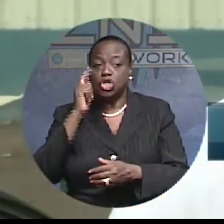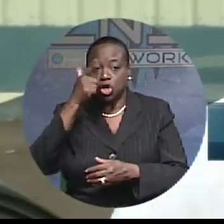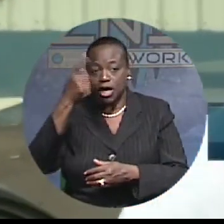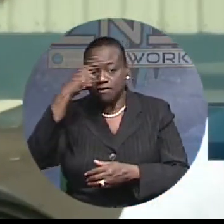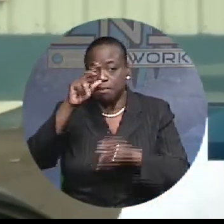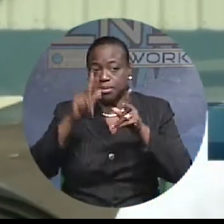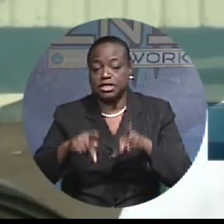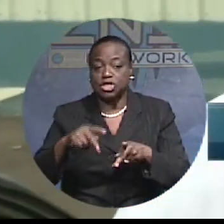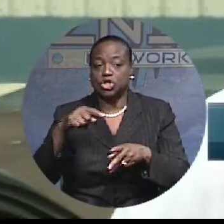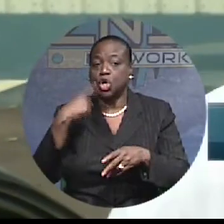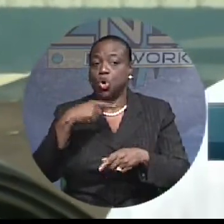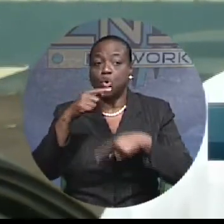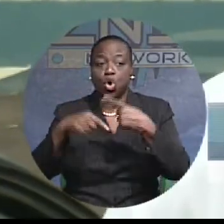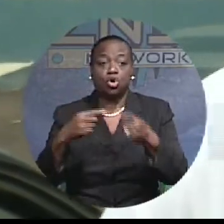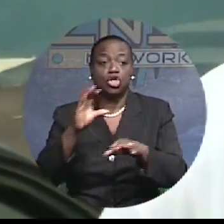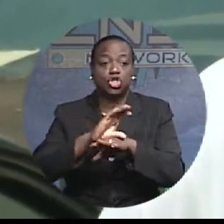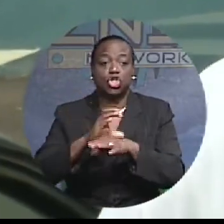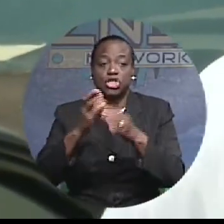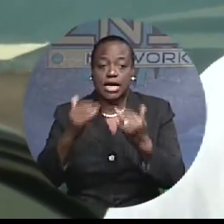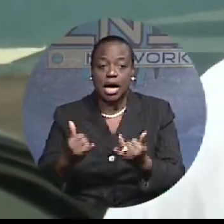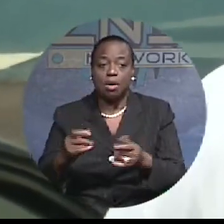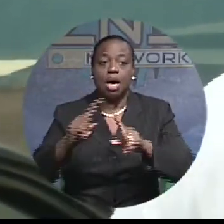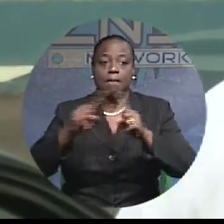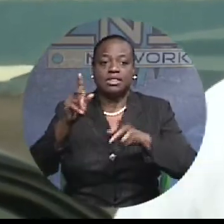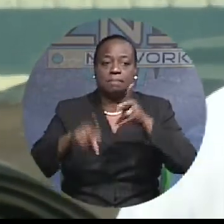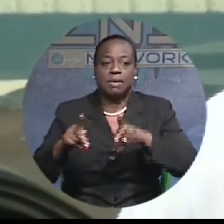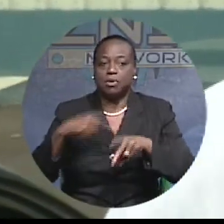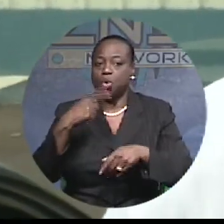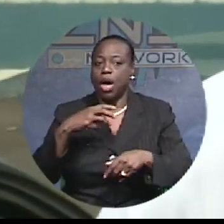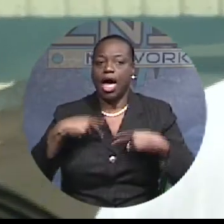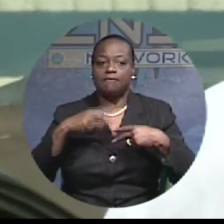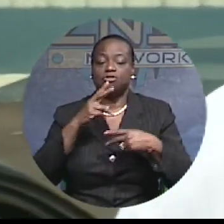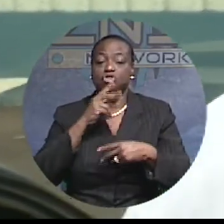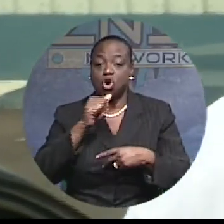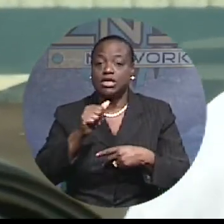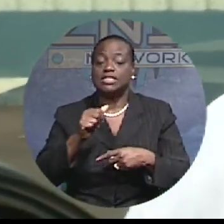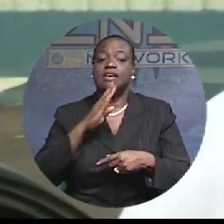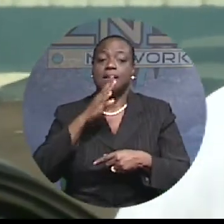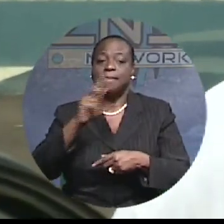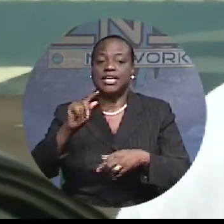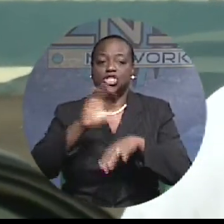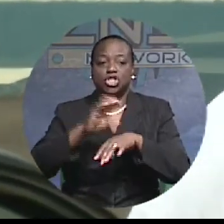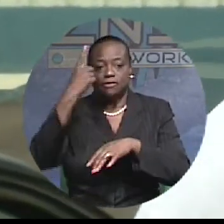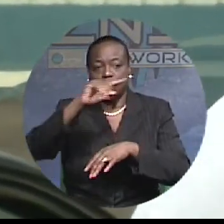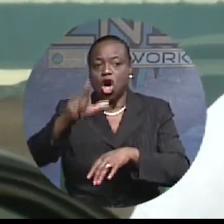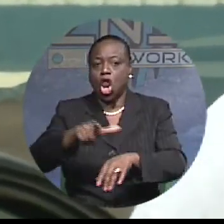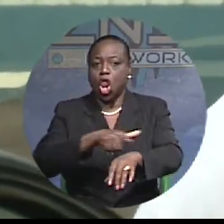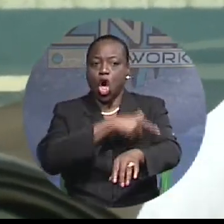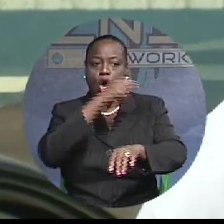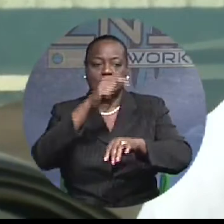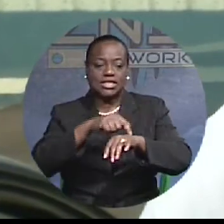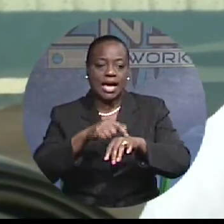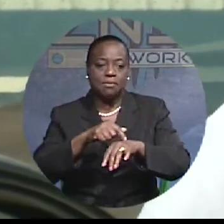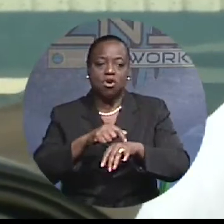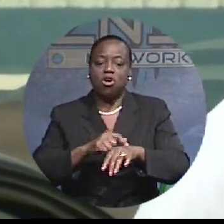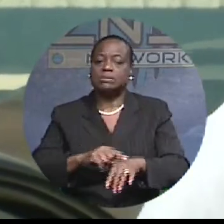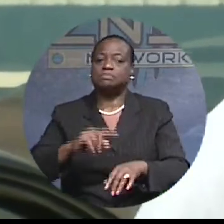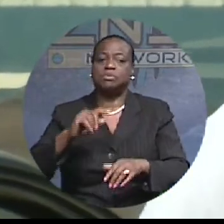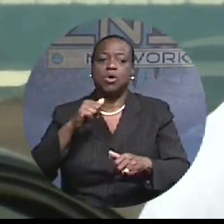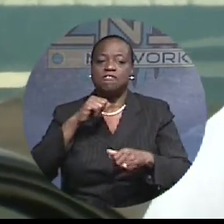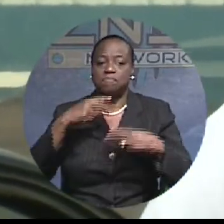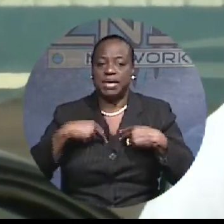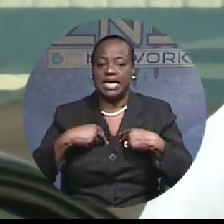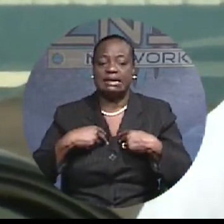But those who have not been to church for a long time, those who may have became discouraged from going